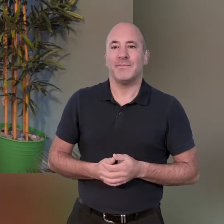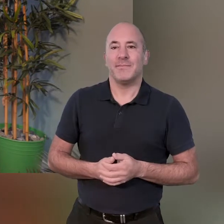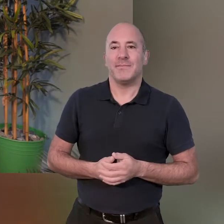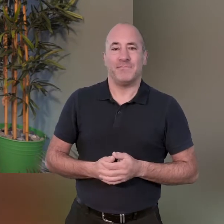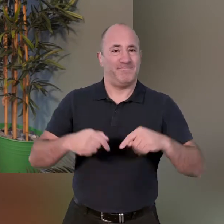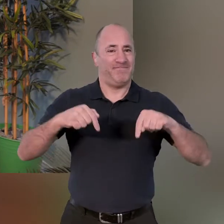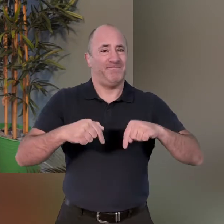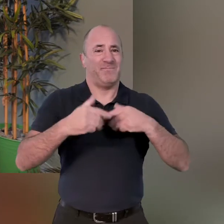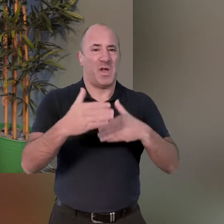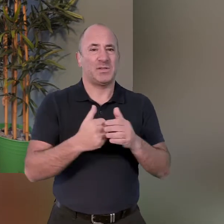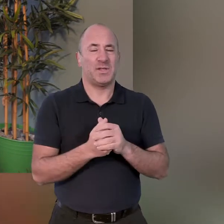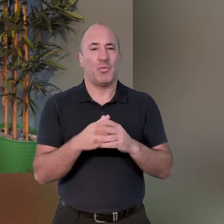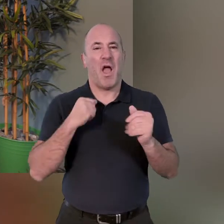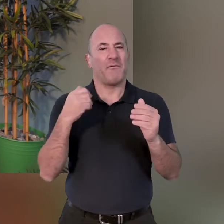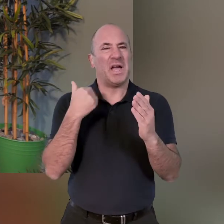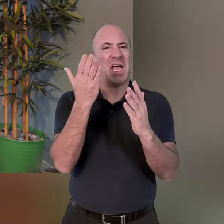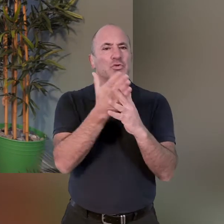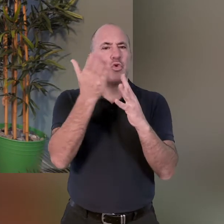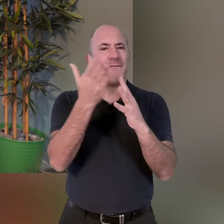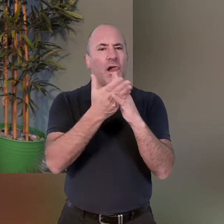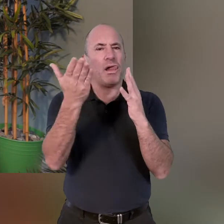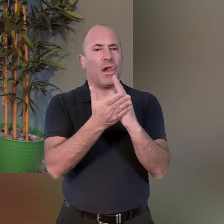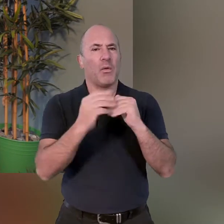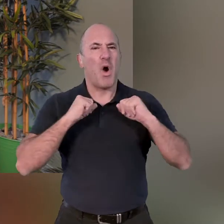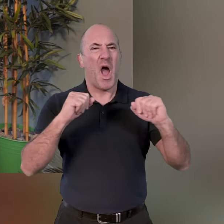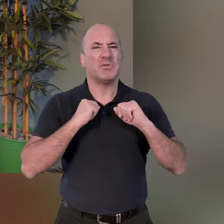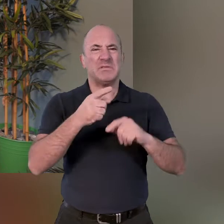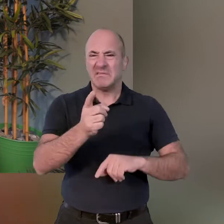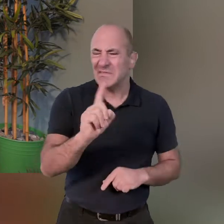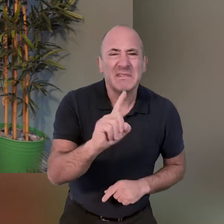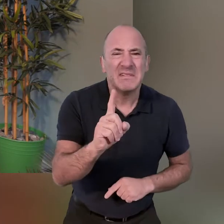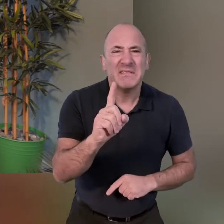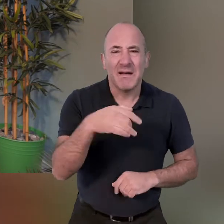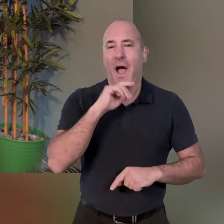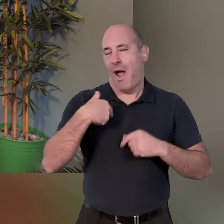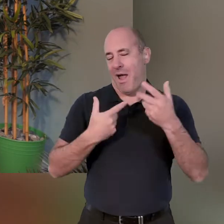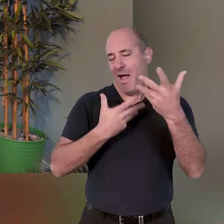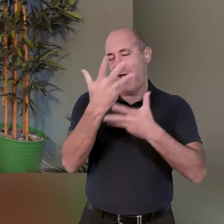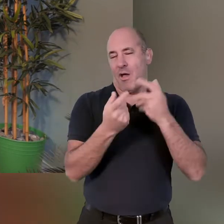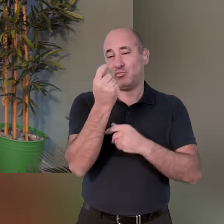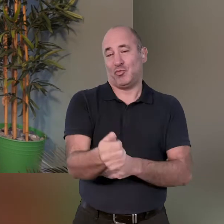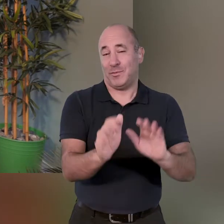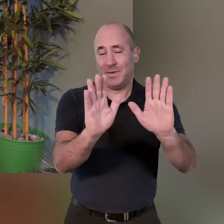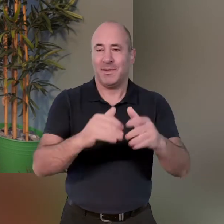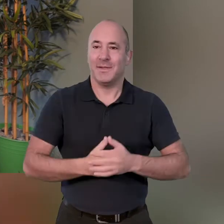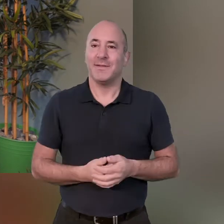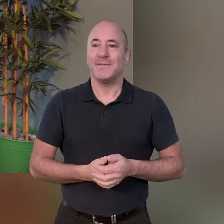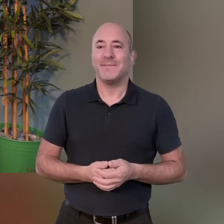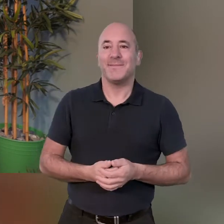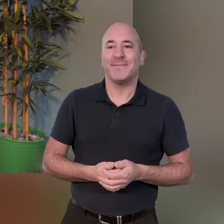today's session, we're going to be doing an interval workout. And I'll explain a little bit more about that during the rest of the warm-up here.